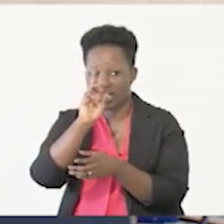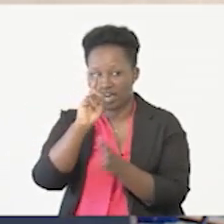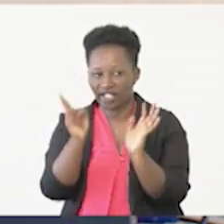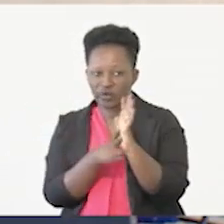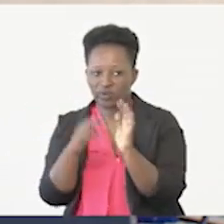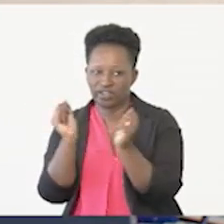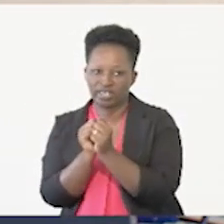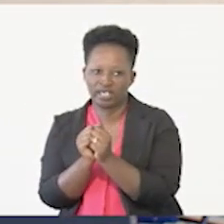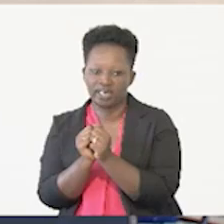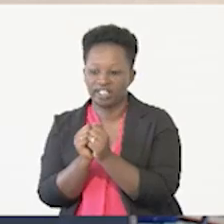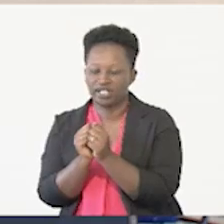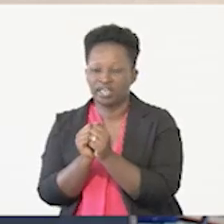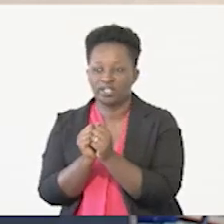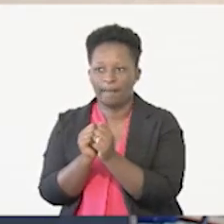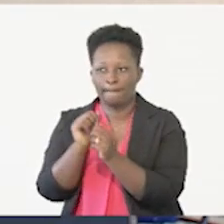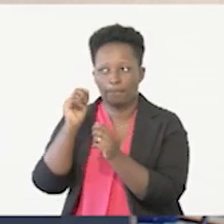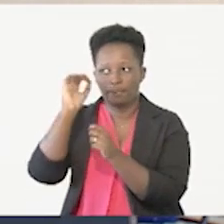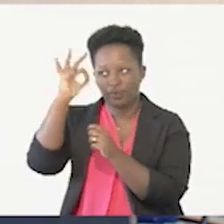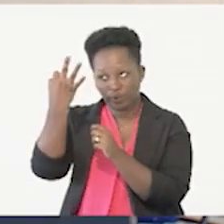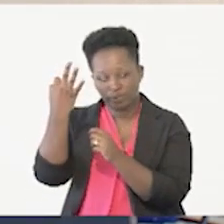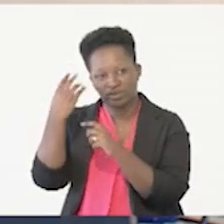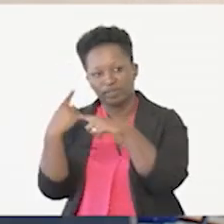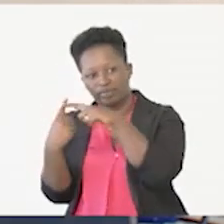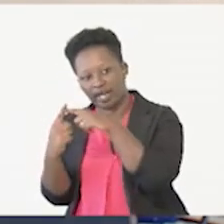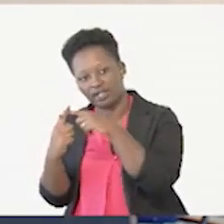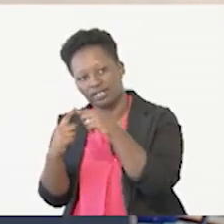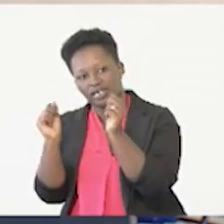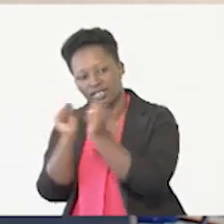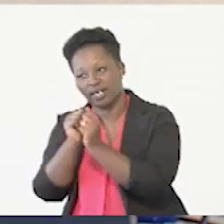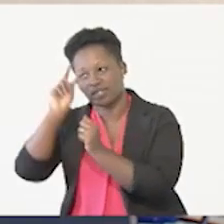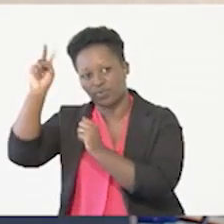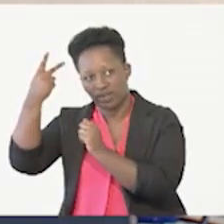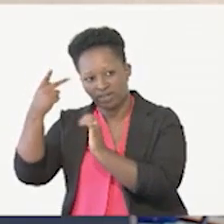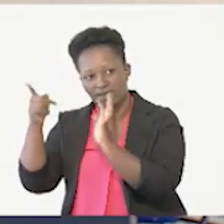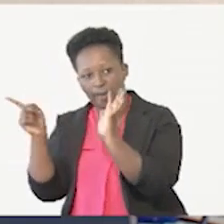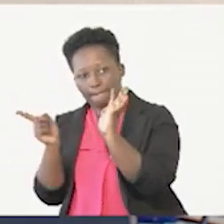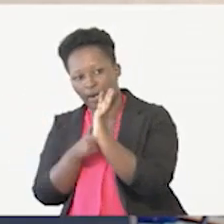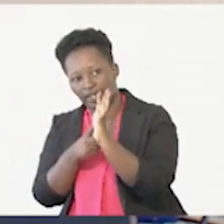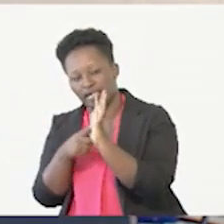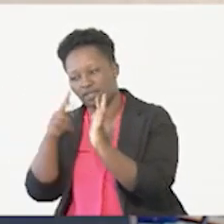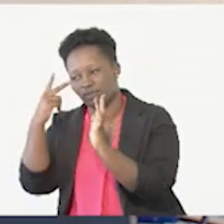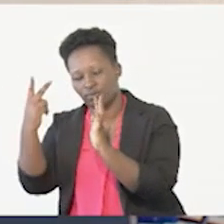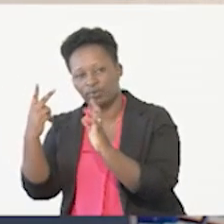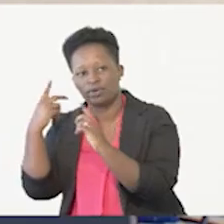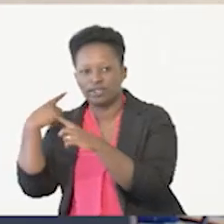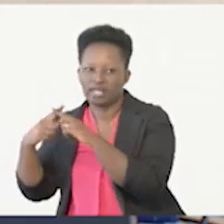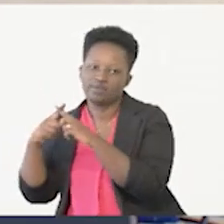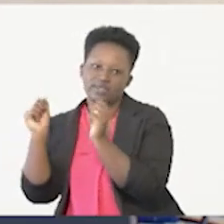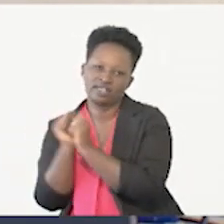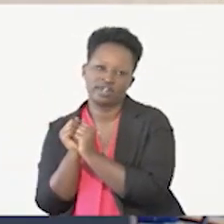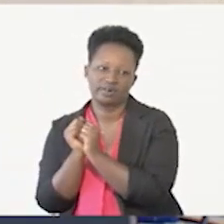into 10 cubed plus 10 squared, then minus 2